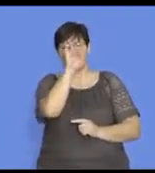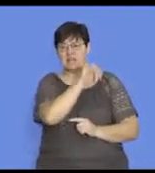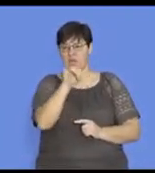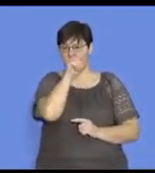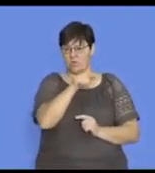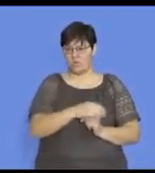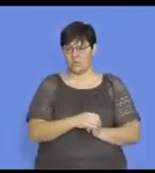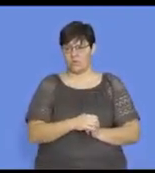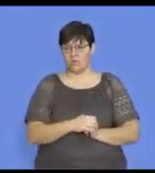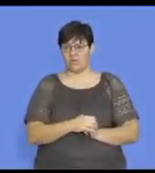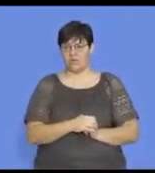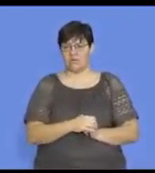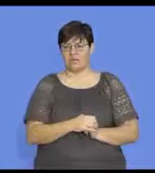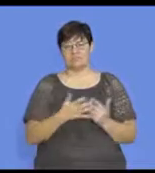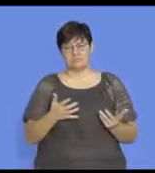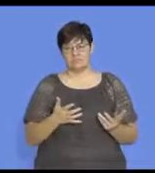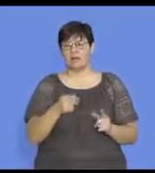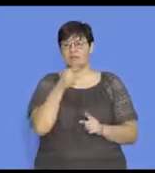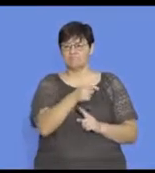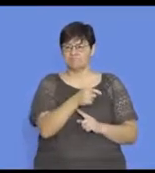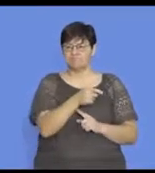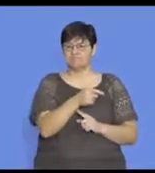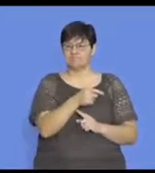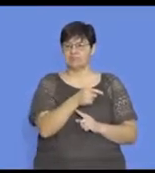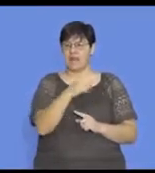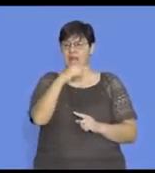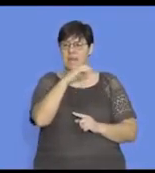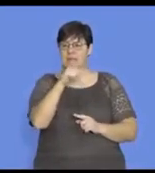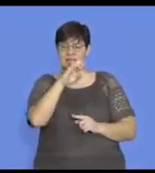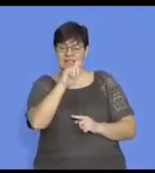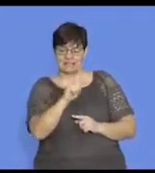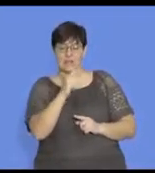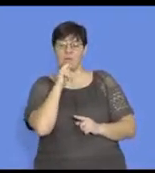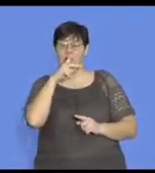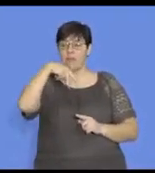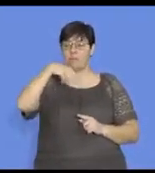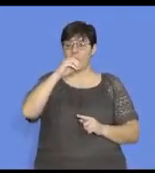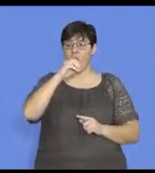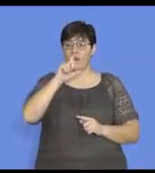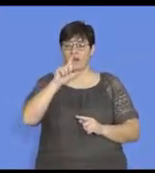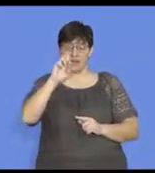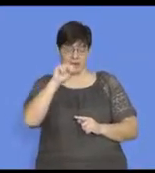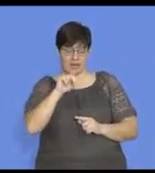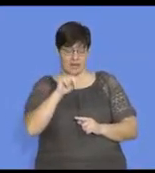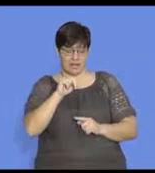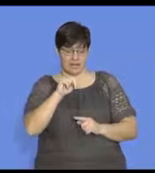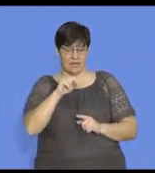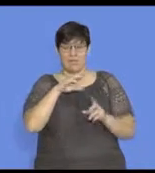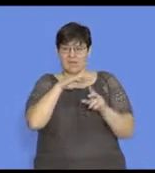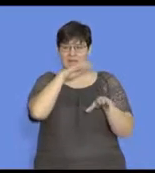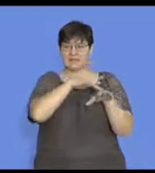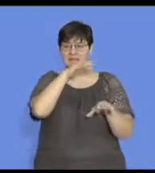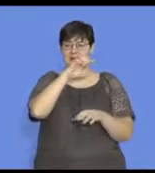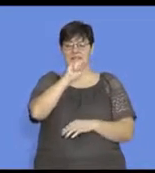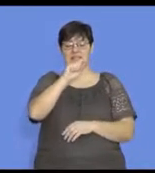male gamete. That is going to be, all right, the pollen, and that is the stamen. Okay, now when it comes to